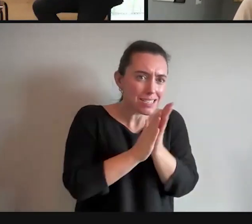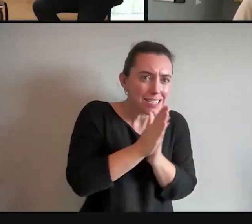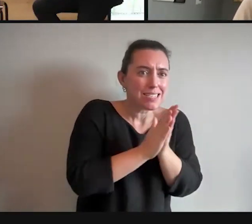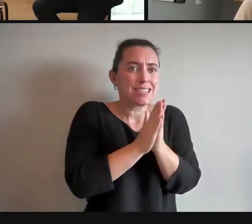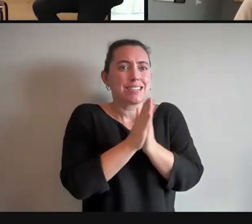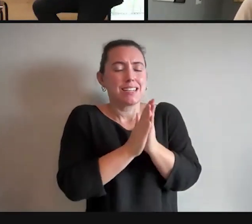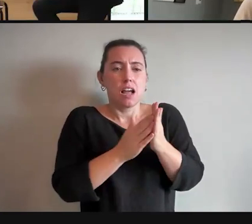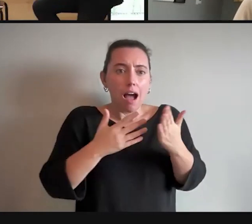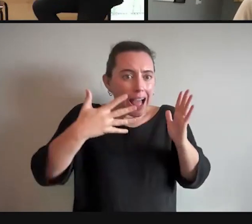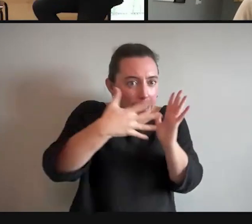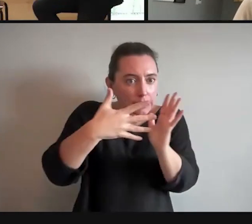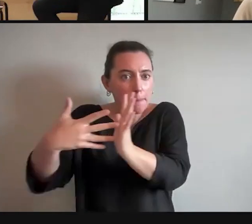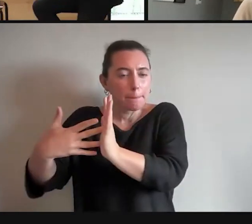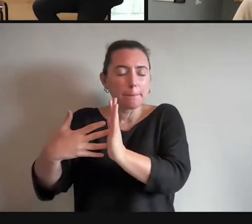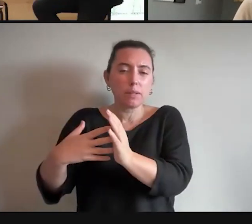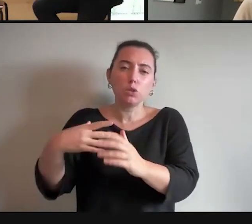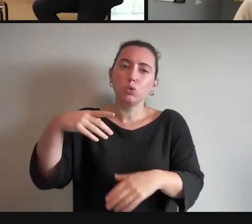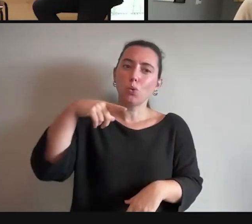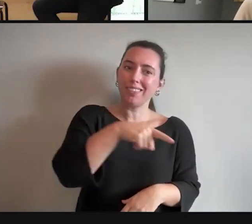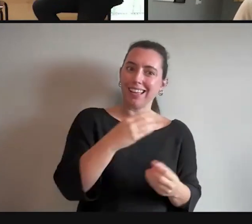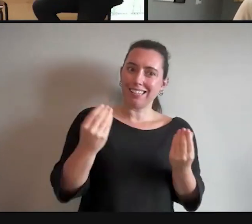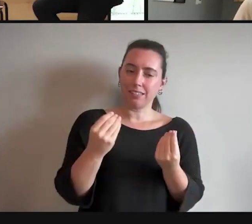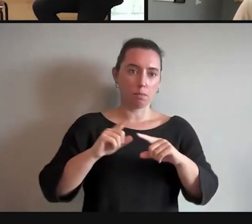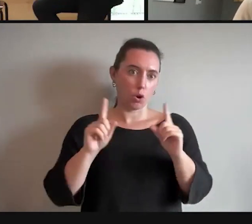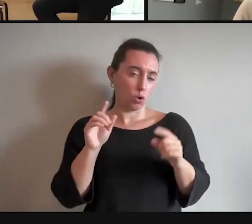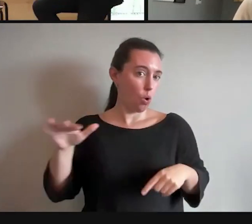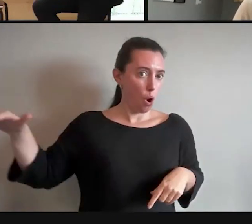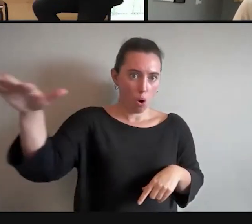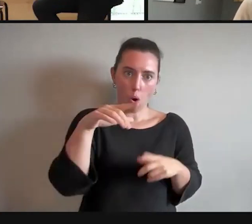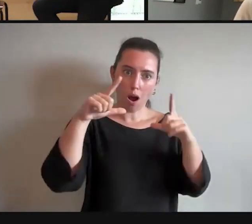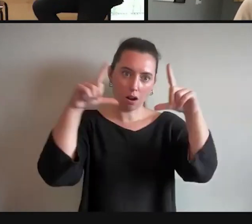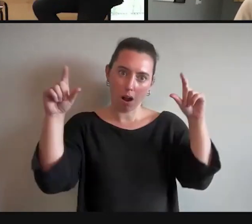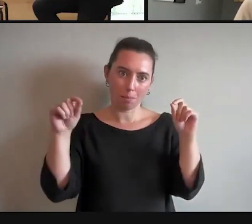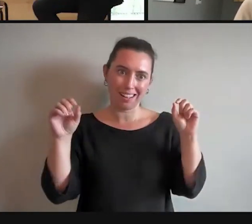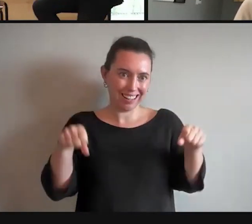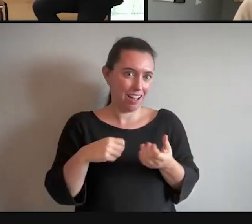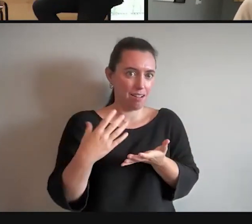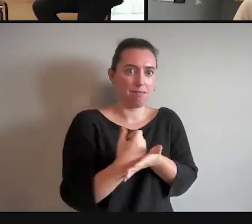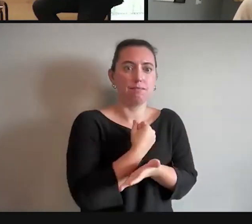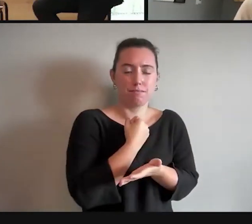through exams. So I definitely think like some more